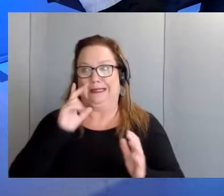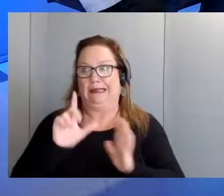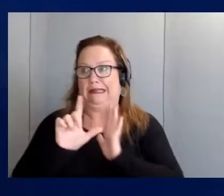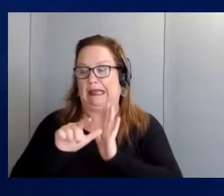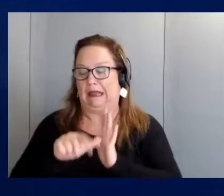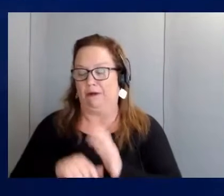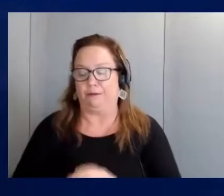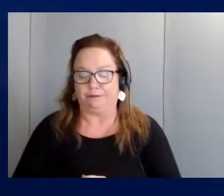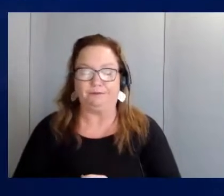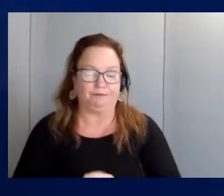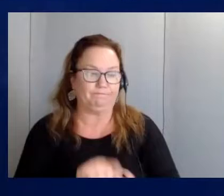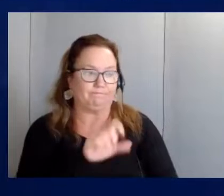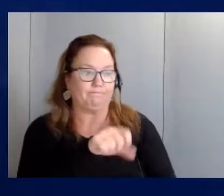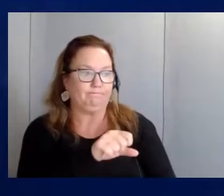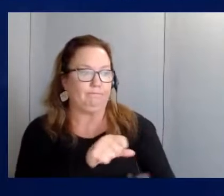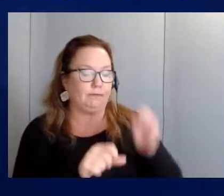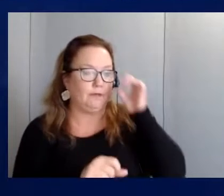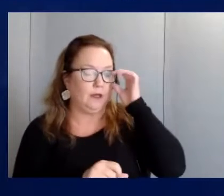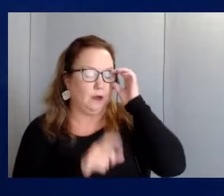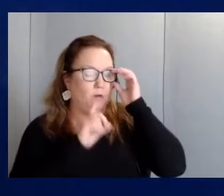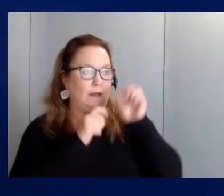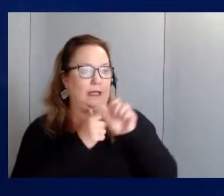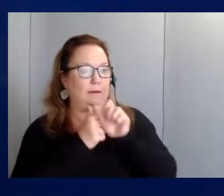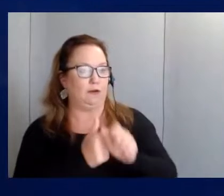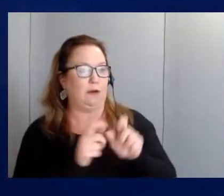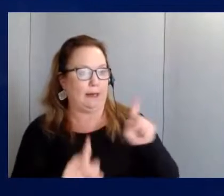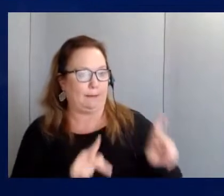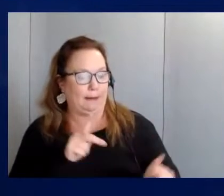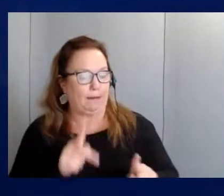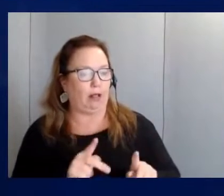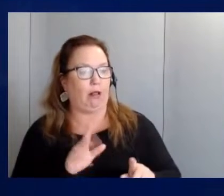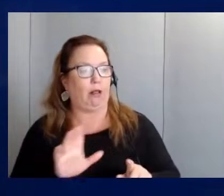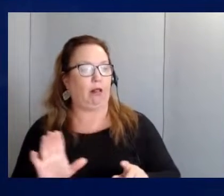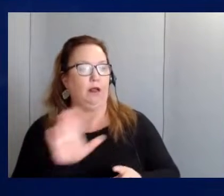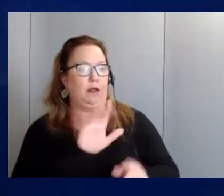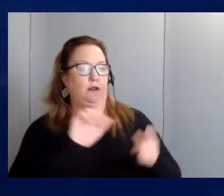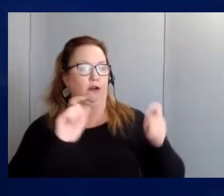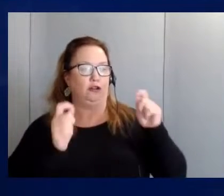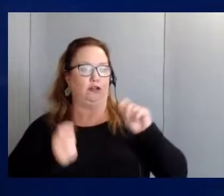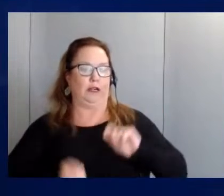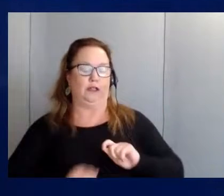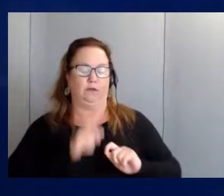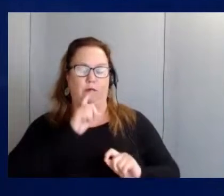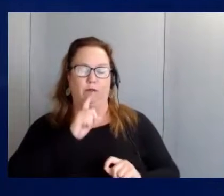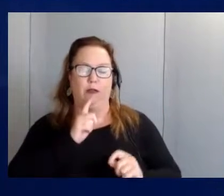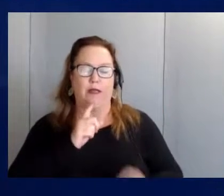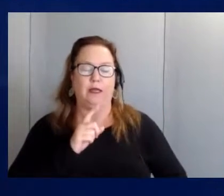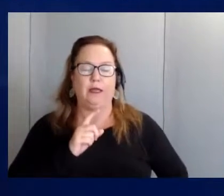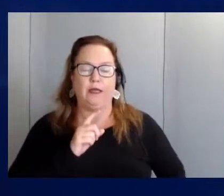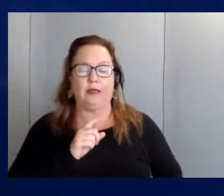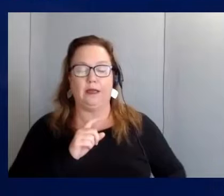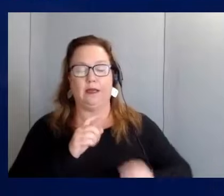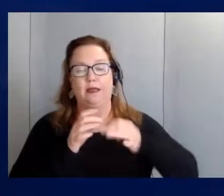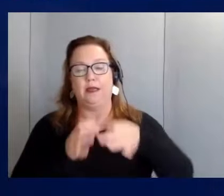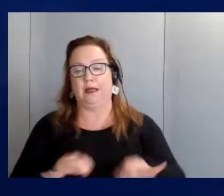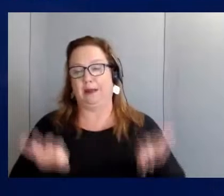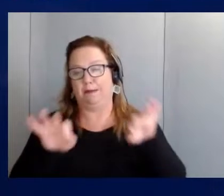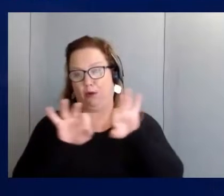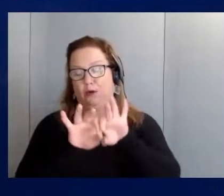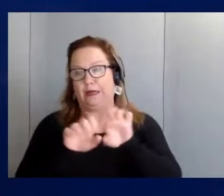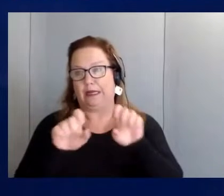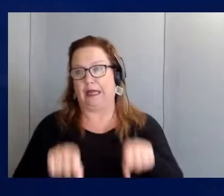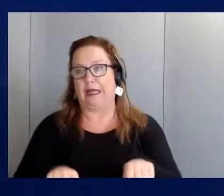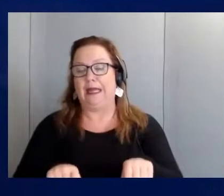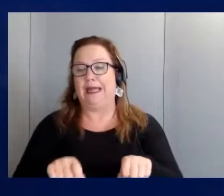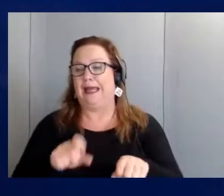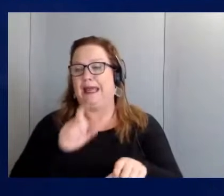Yeah, absolutely. Really keeping track of how people are and how people are changing can be very important. It also, all of that information we gather